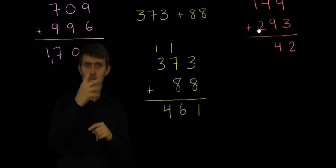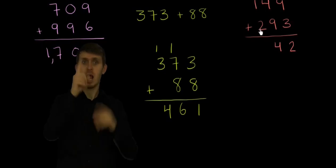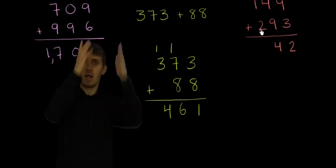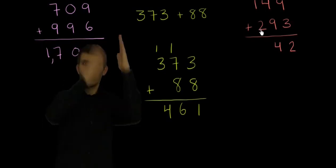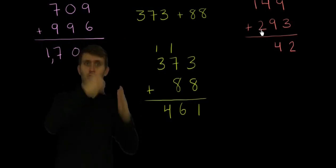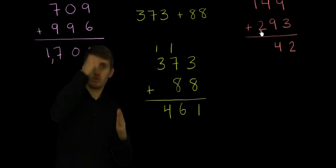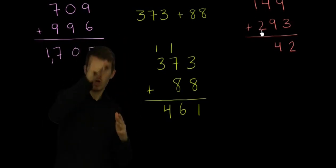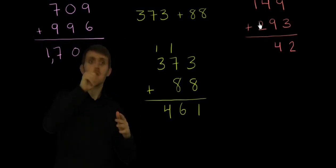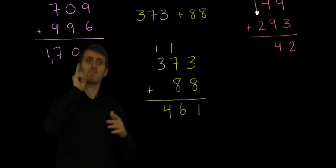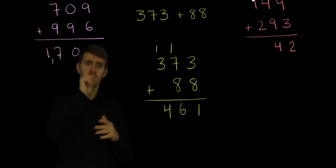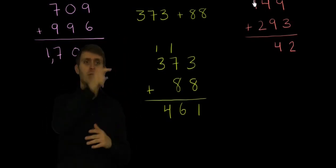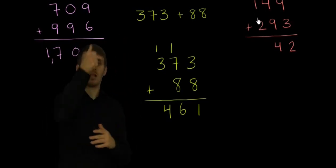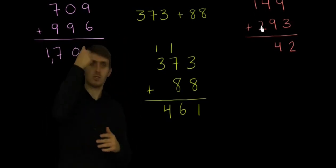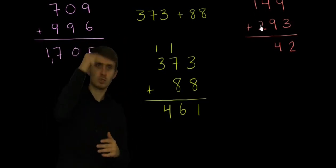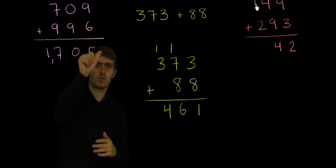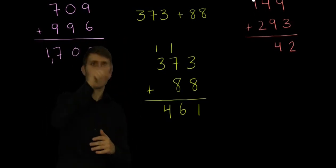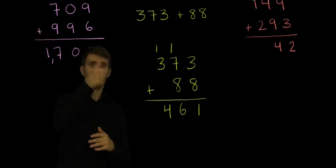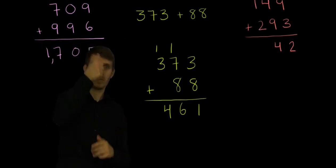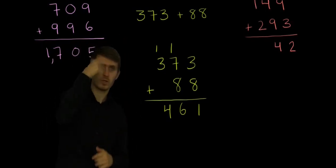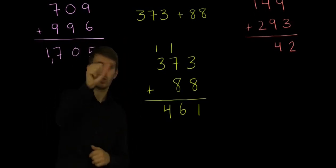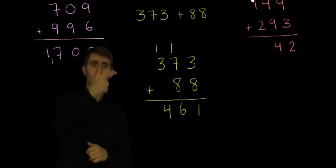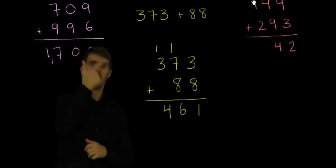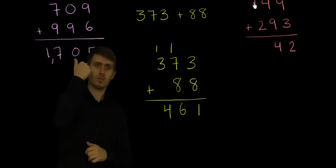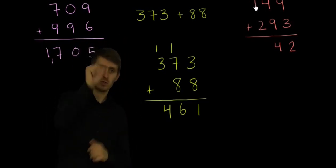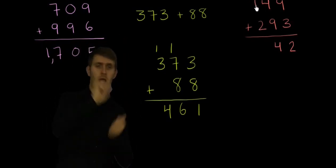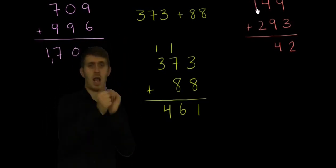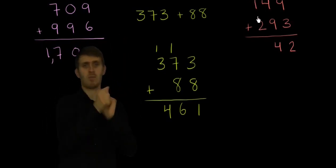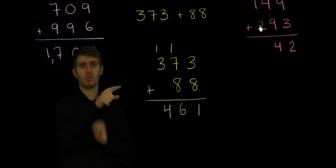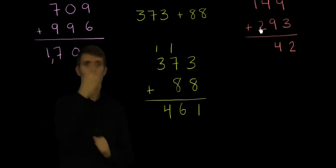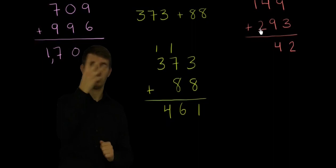plus 1 plus 2 is 4. But this is in the hundreds place. So this is actually 100